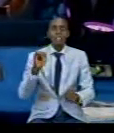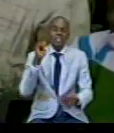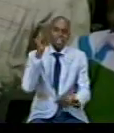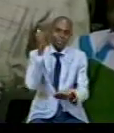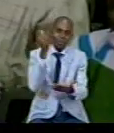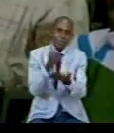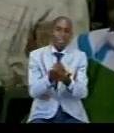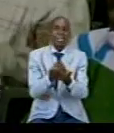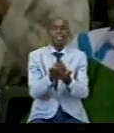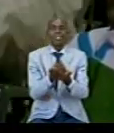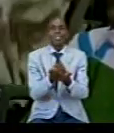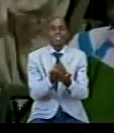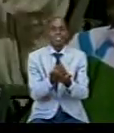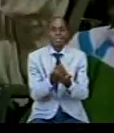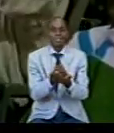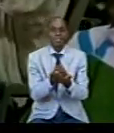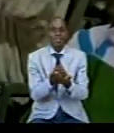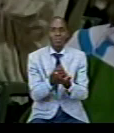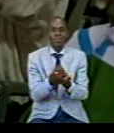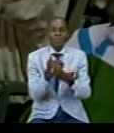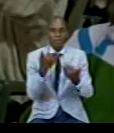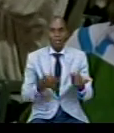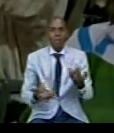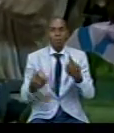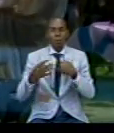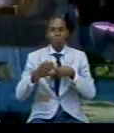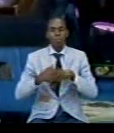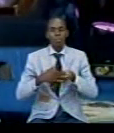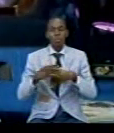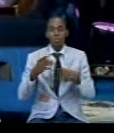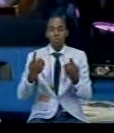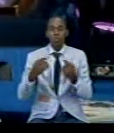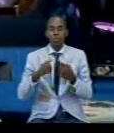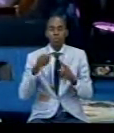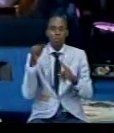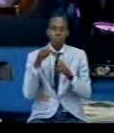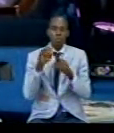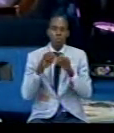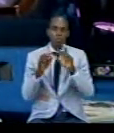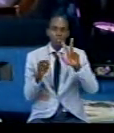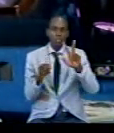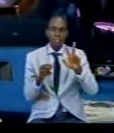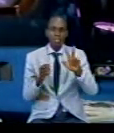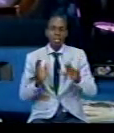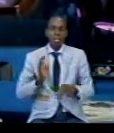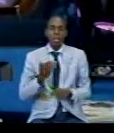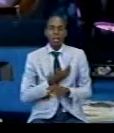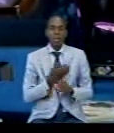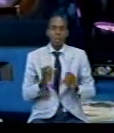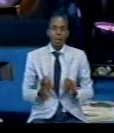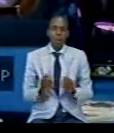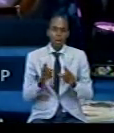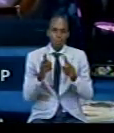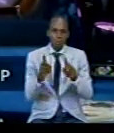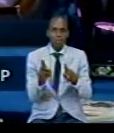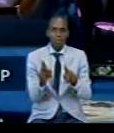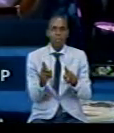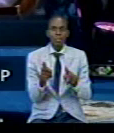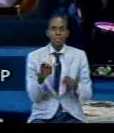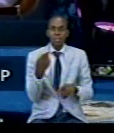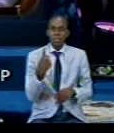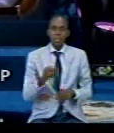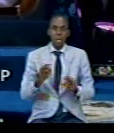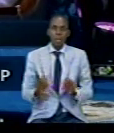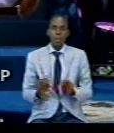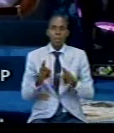Amen. Let's come to number three now. Number three, a privilege has come. The privilege